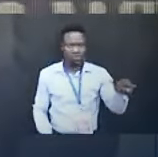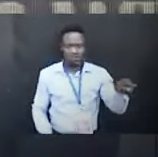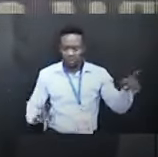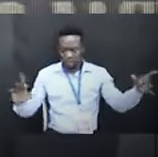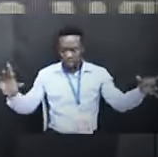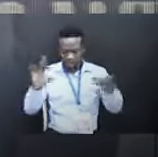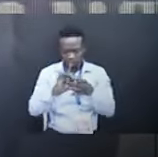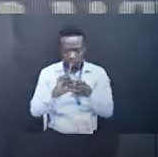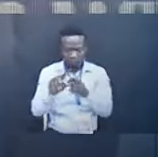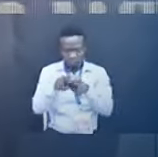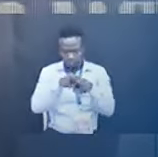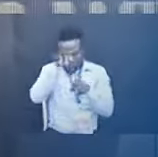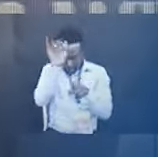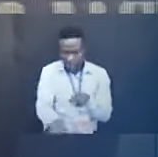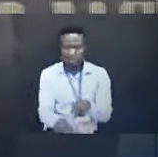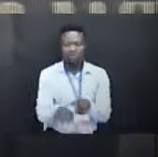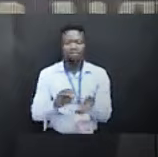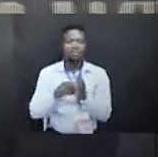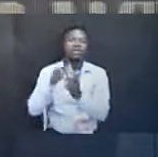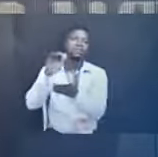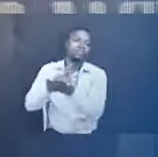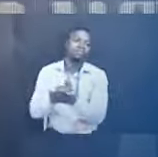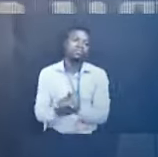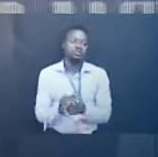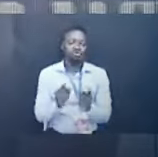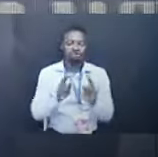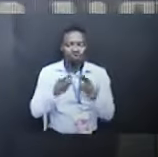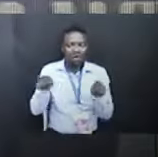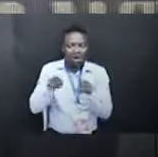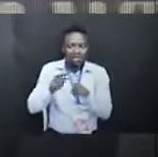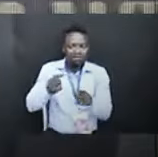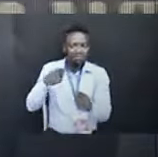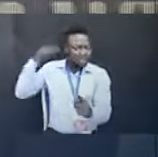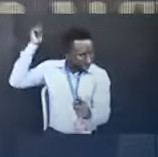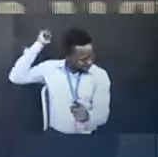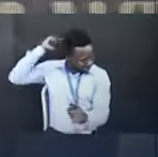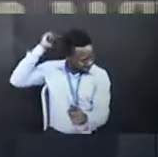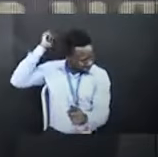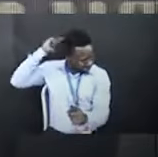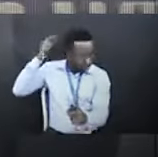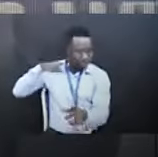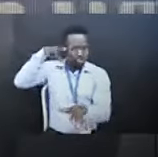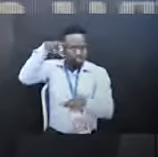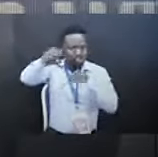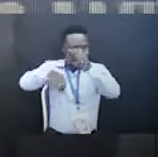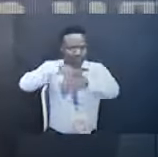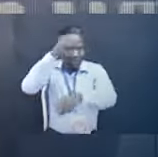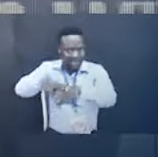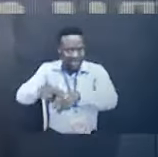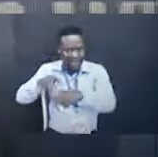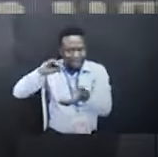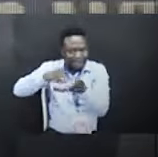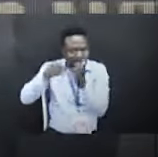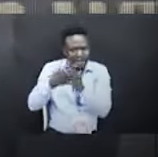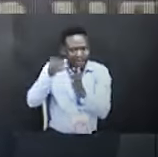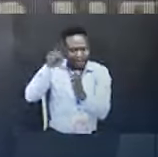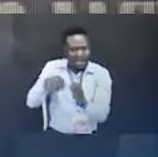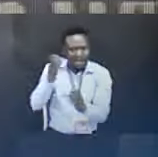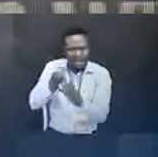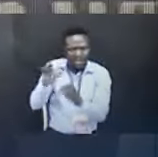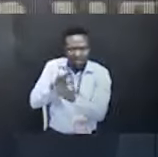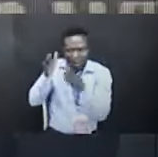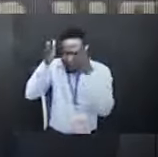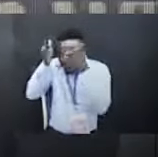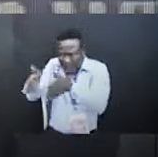therefore, there is a need for critical attention to be paid to the institution of marriage and